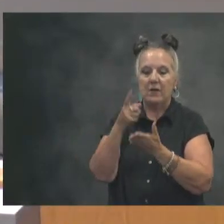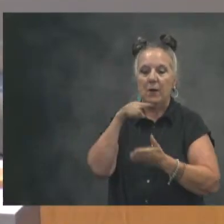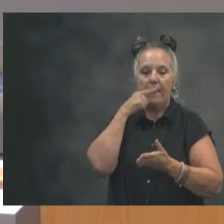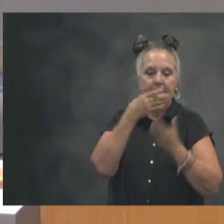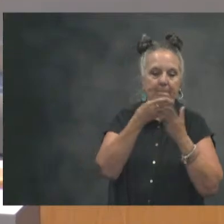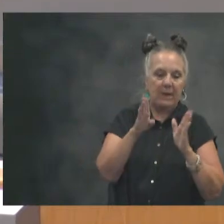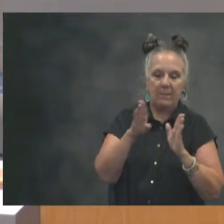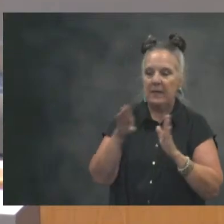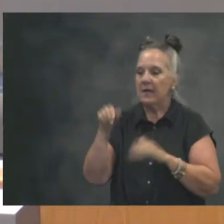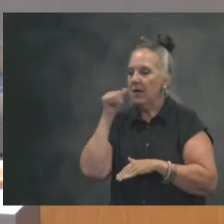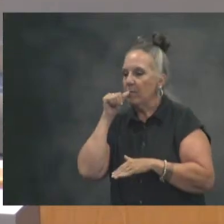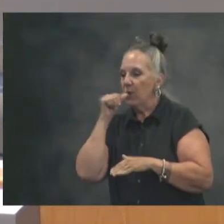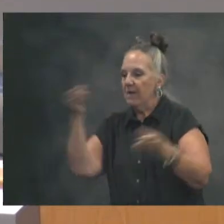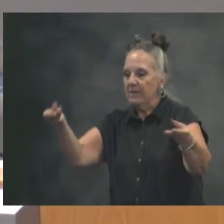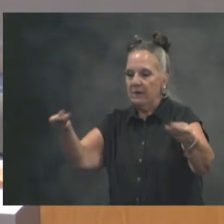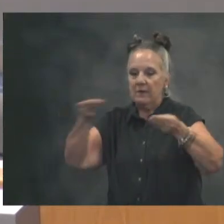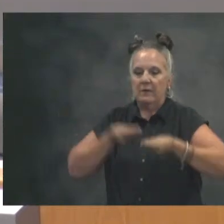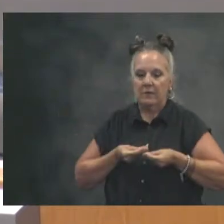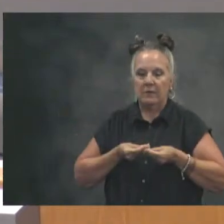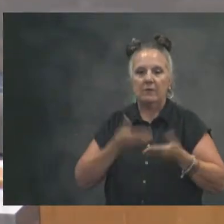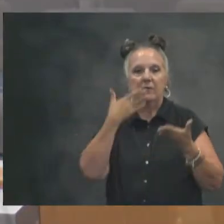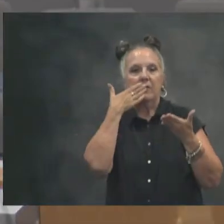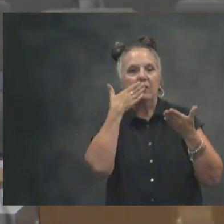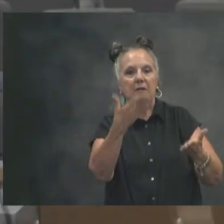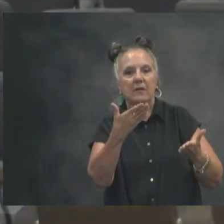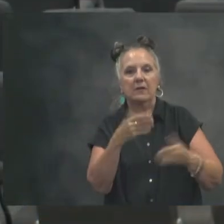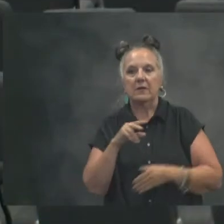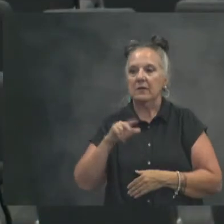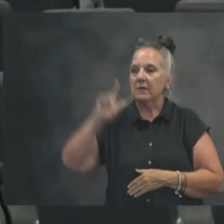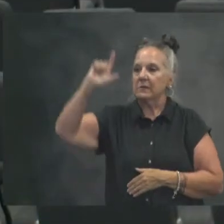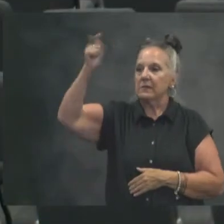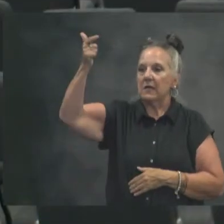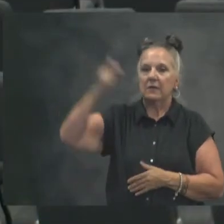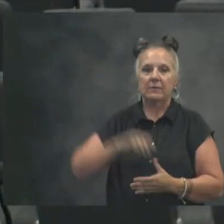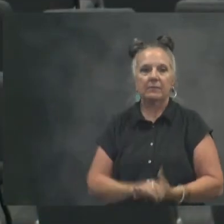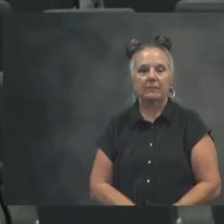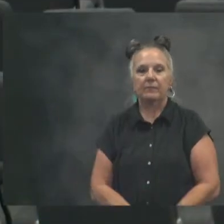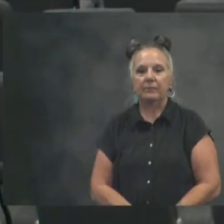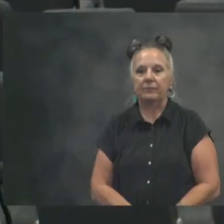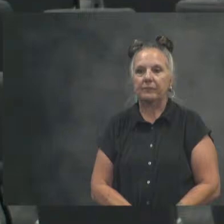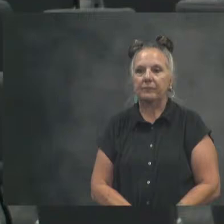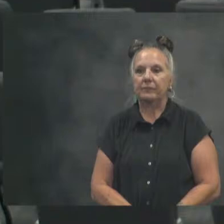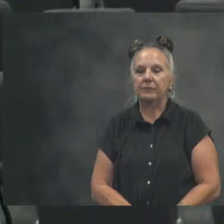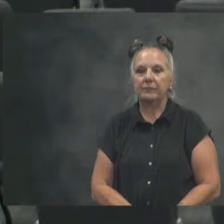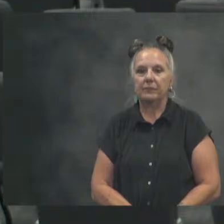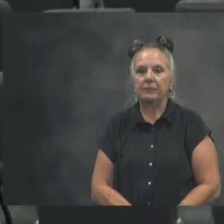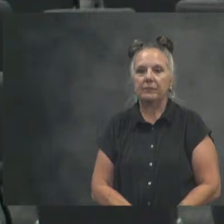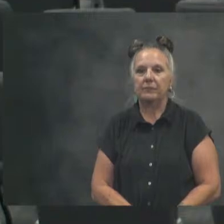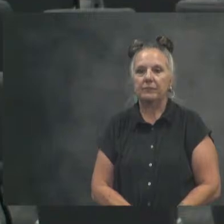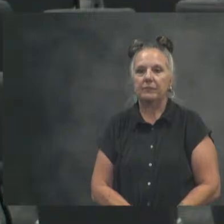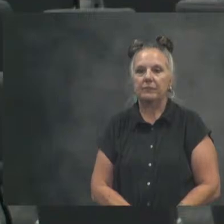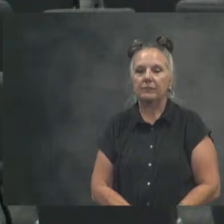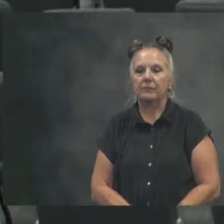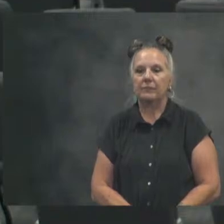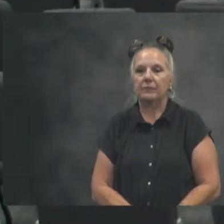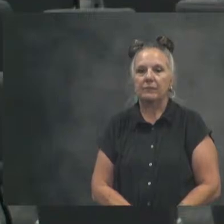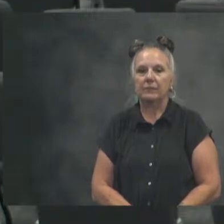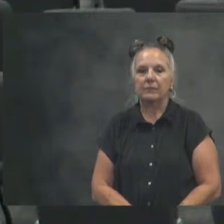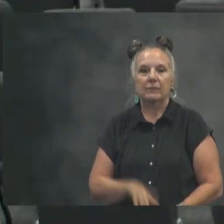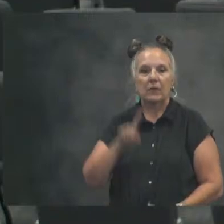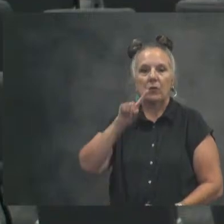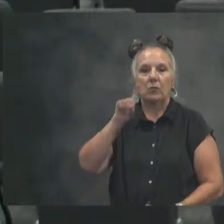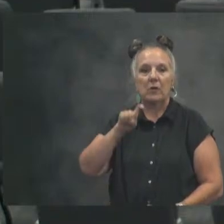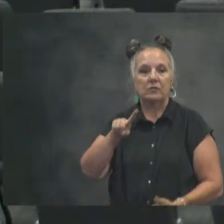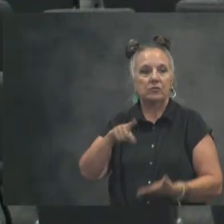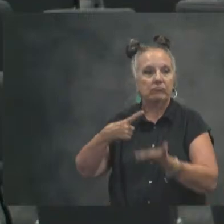and Private Sources. Thank you, Mr. Stauffer. Is there a second? Second. Thank you, Mr. Bickford. Any